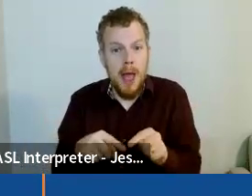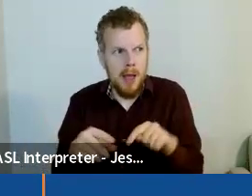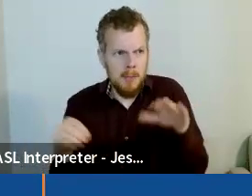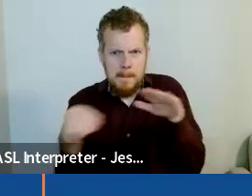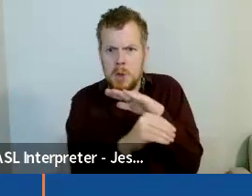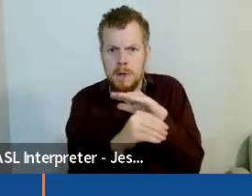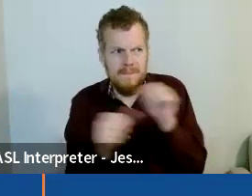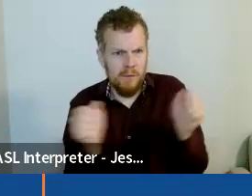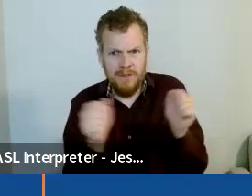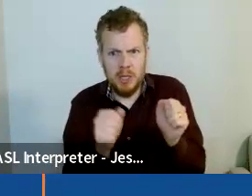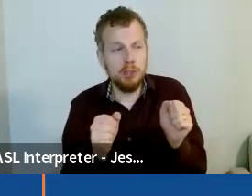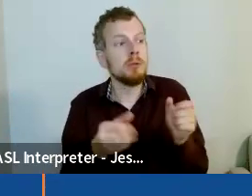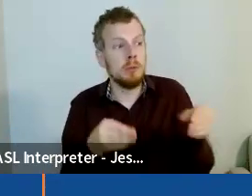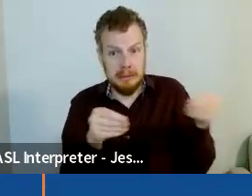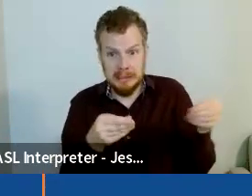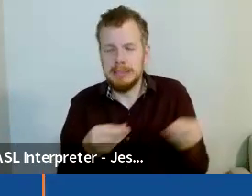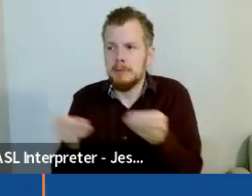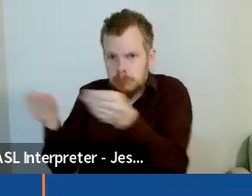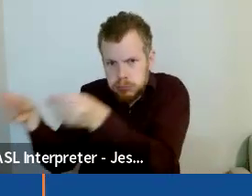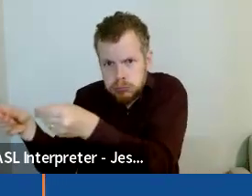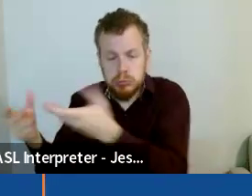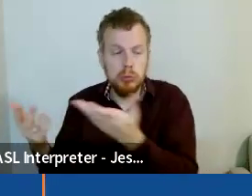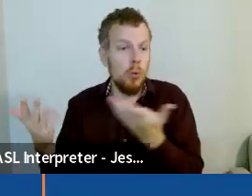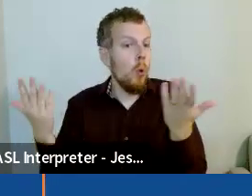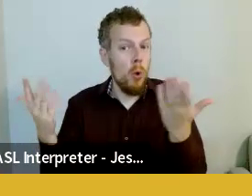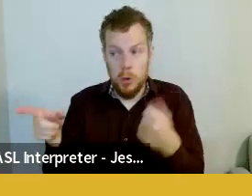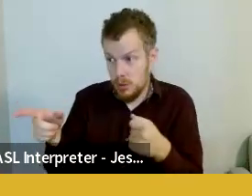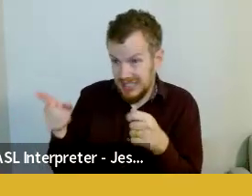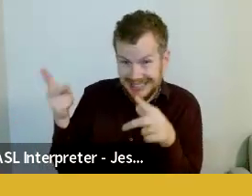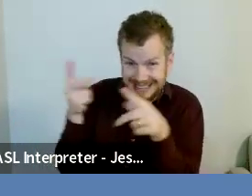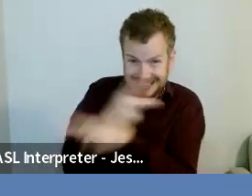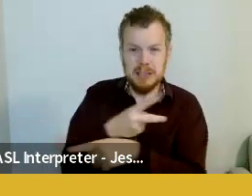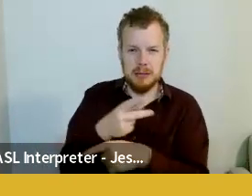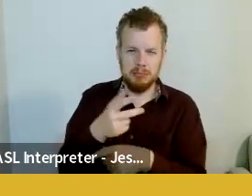very helpful, and seek medical attention if symptoms worsen.